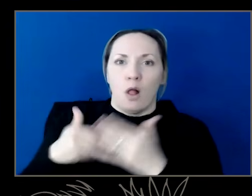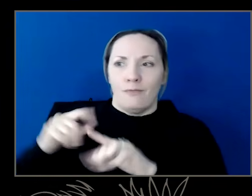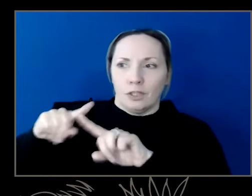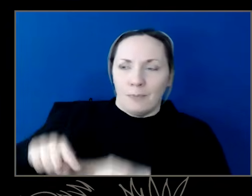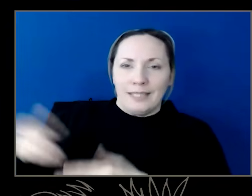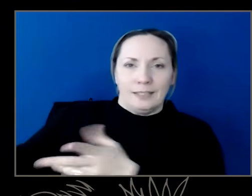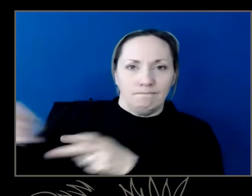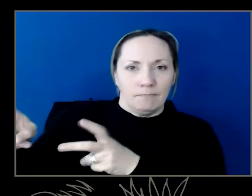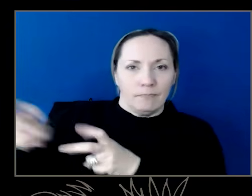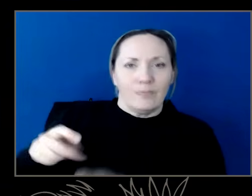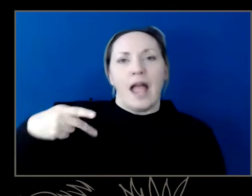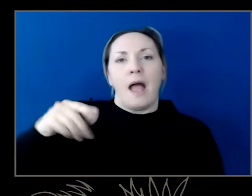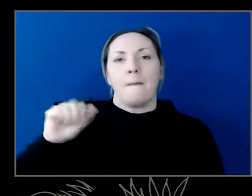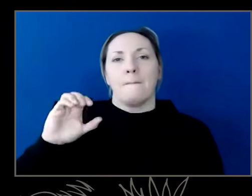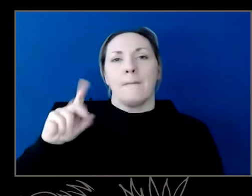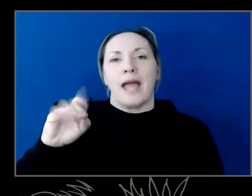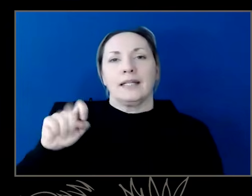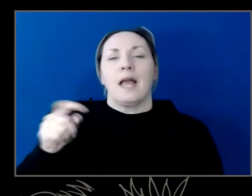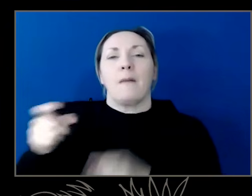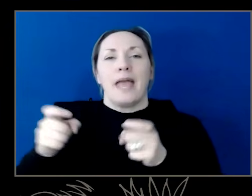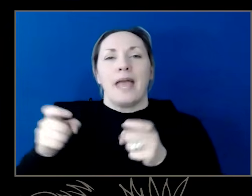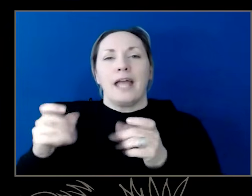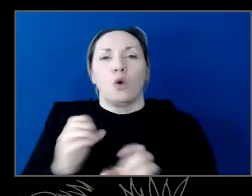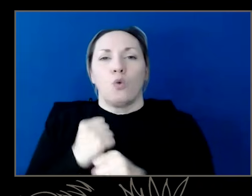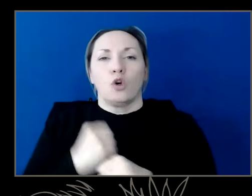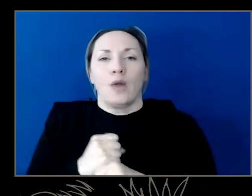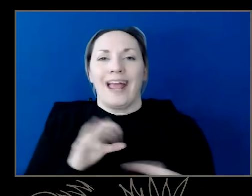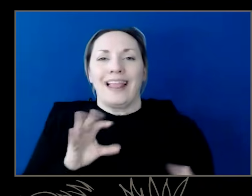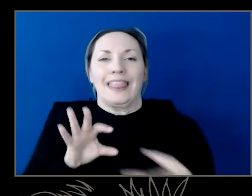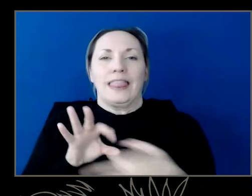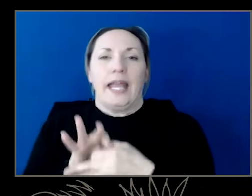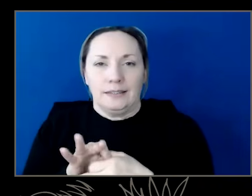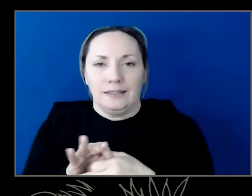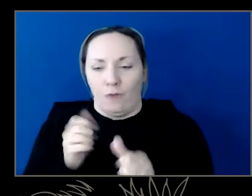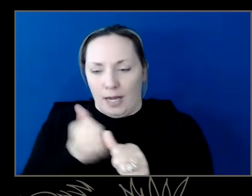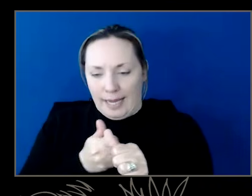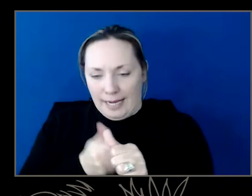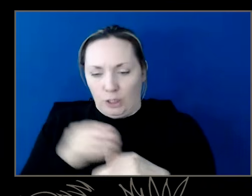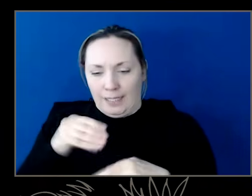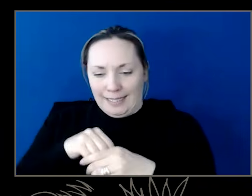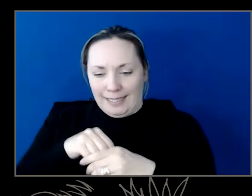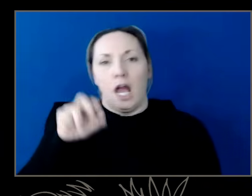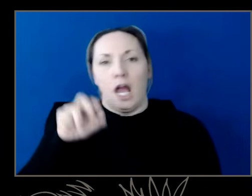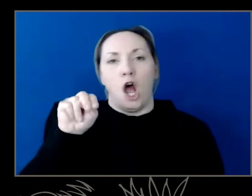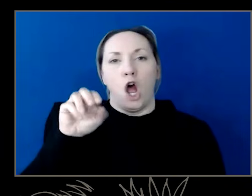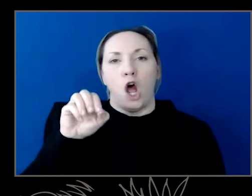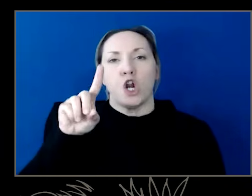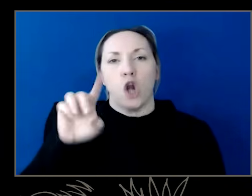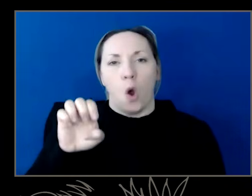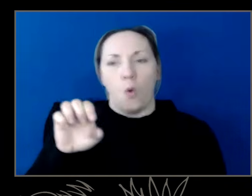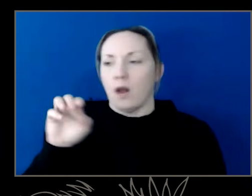our package manager is then going to create links to each of those inside of our node modules. And hey,